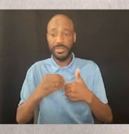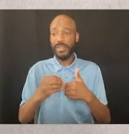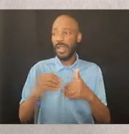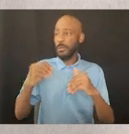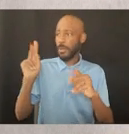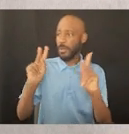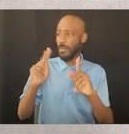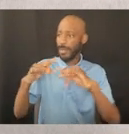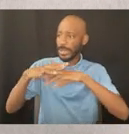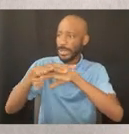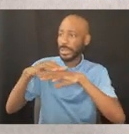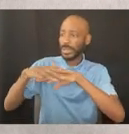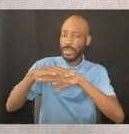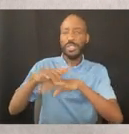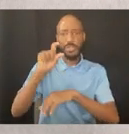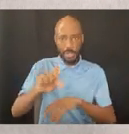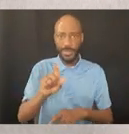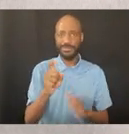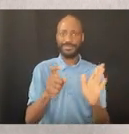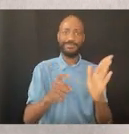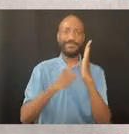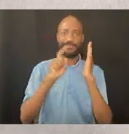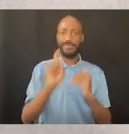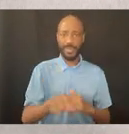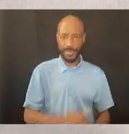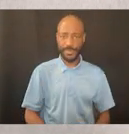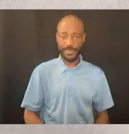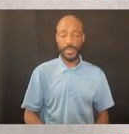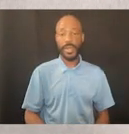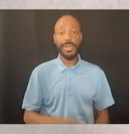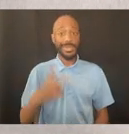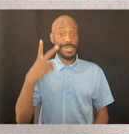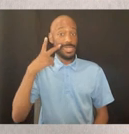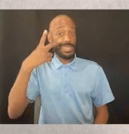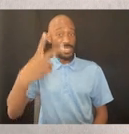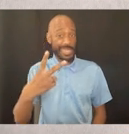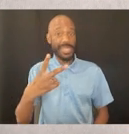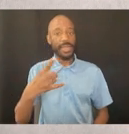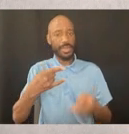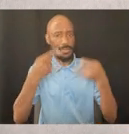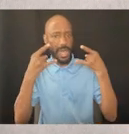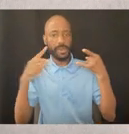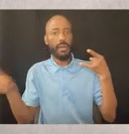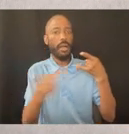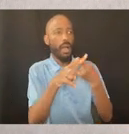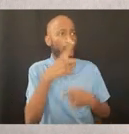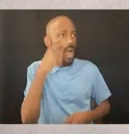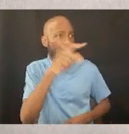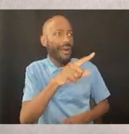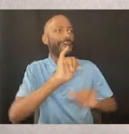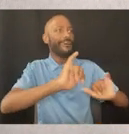close proximity. The gilding of the mask reminds the viewer that the person wearing a mask has intrinsic